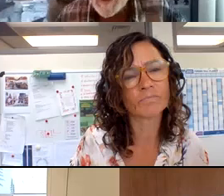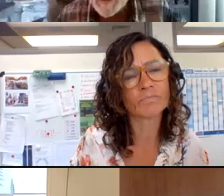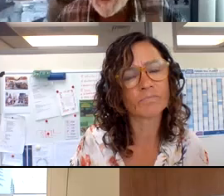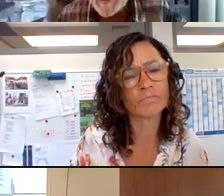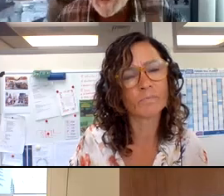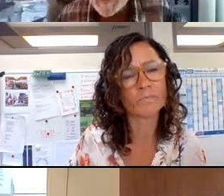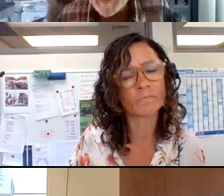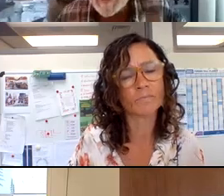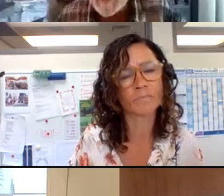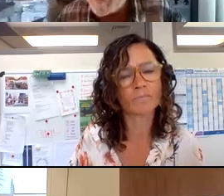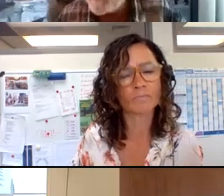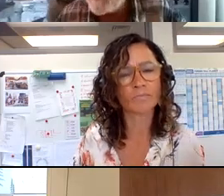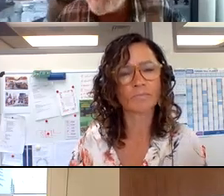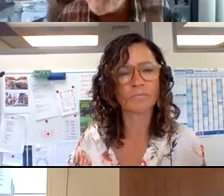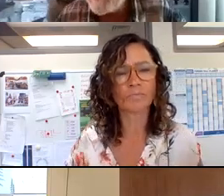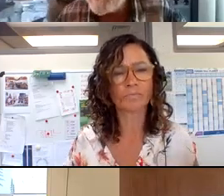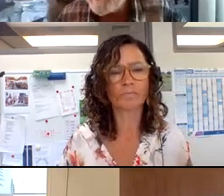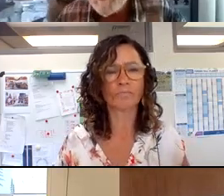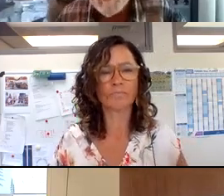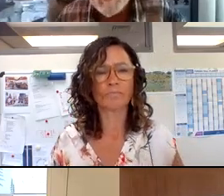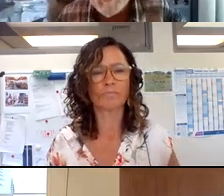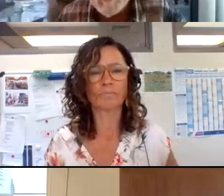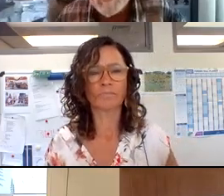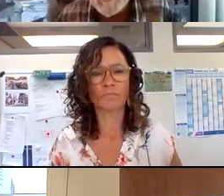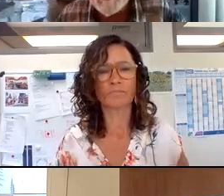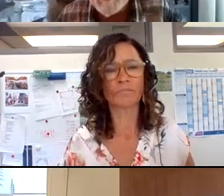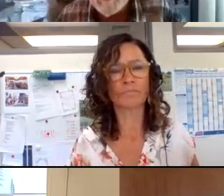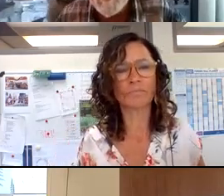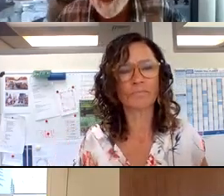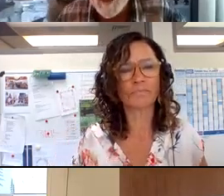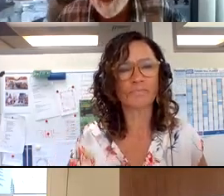But carry on with your good work with predator control.